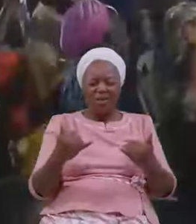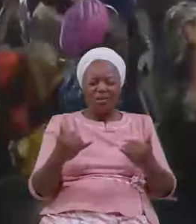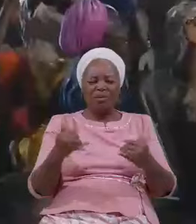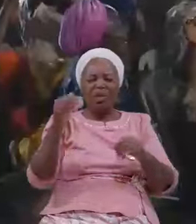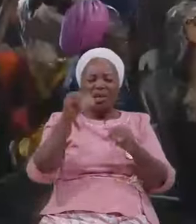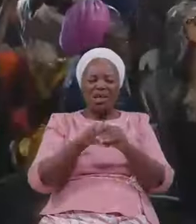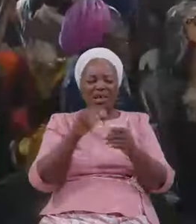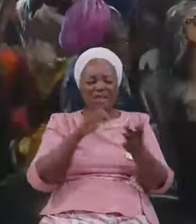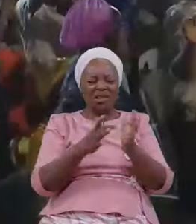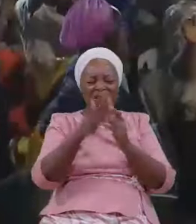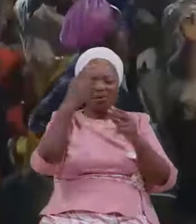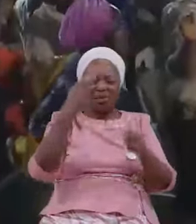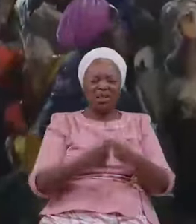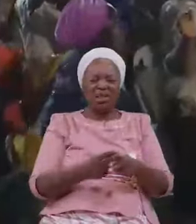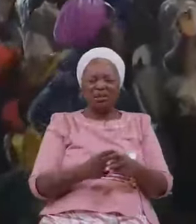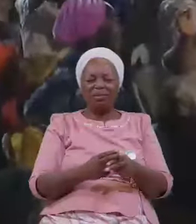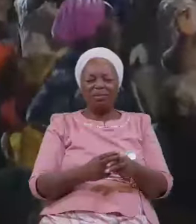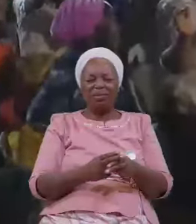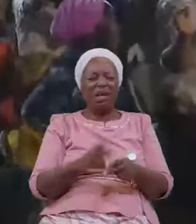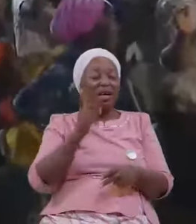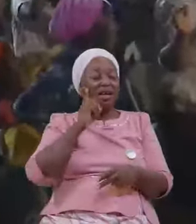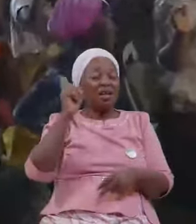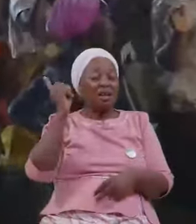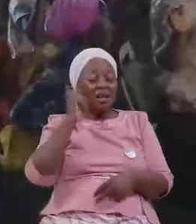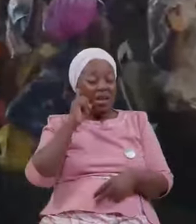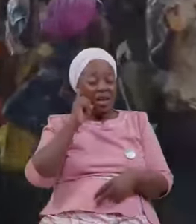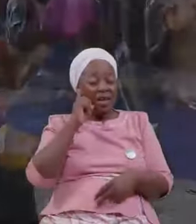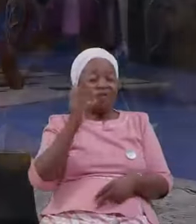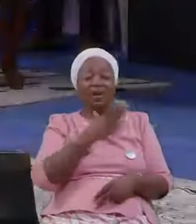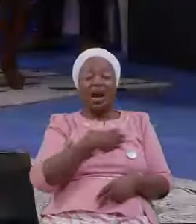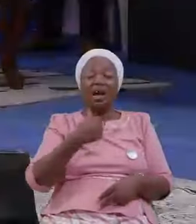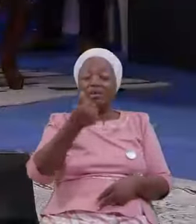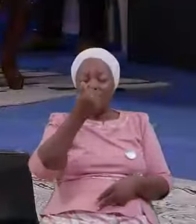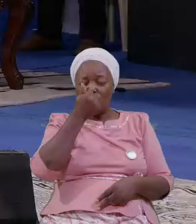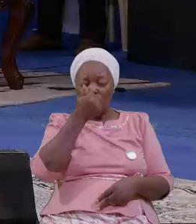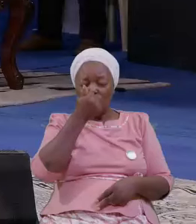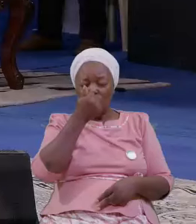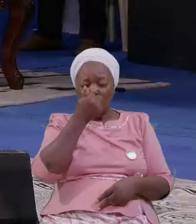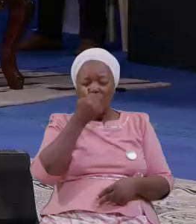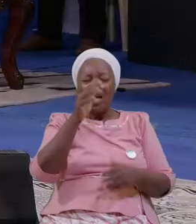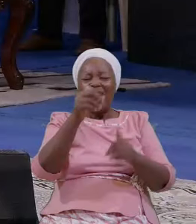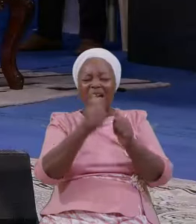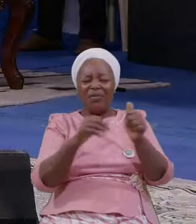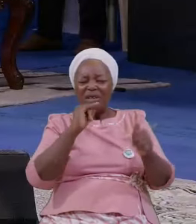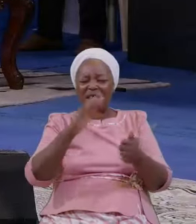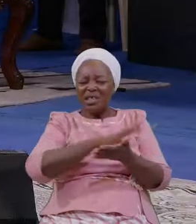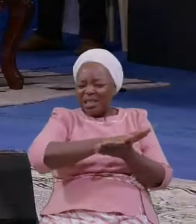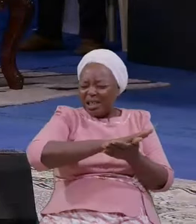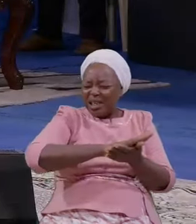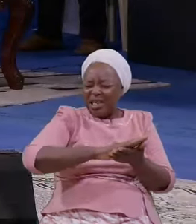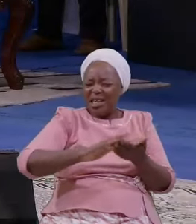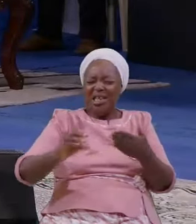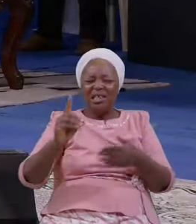Jesus' name. Deaf and dumb, everything is cleared. Hear